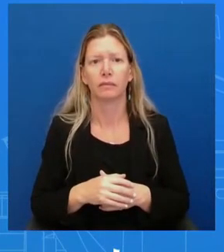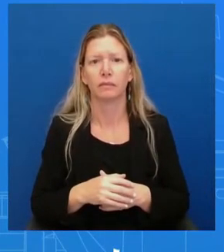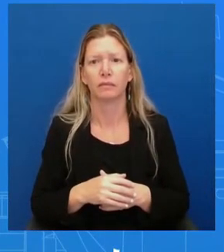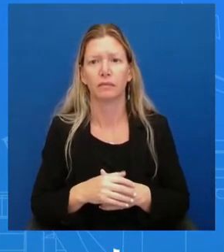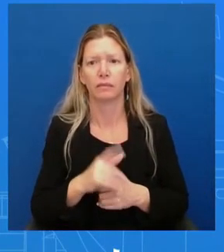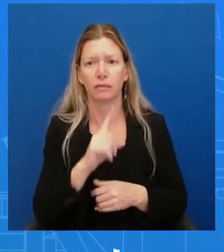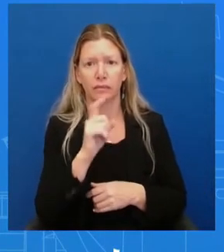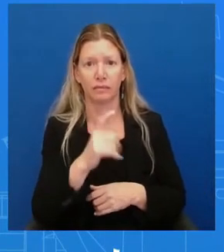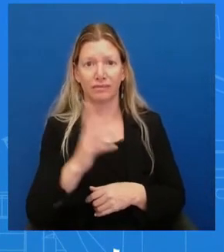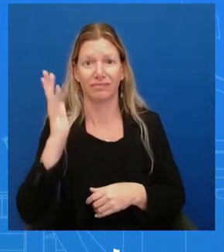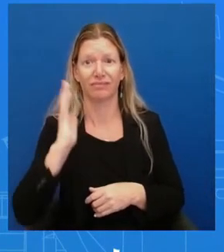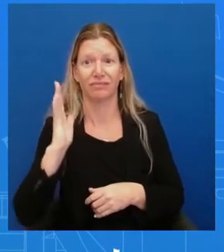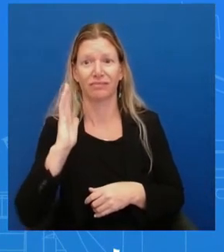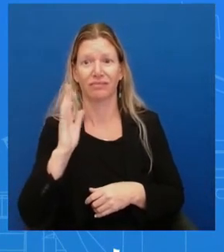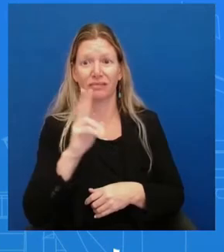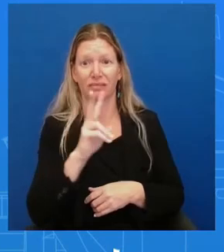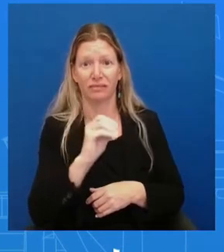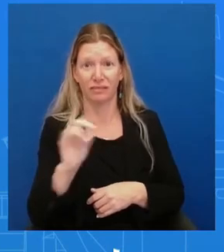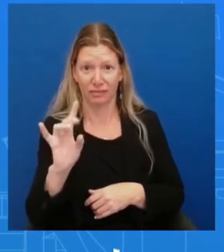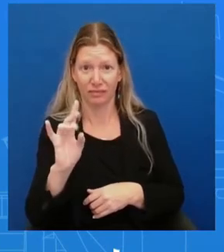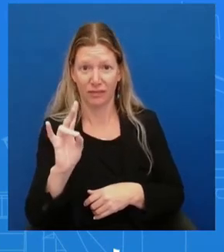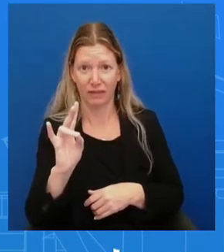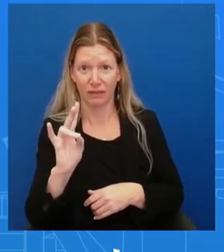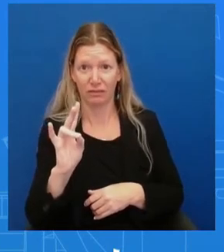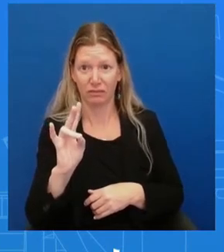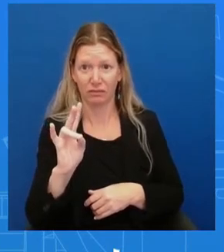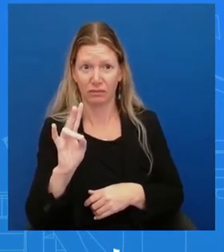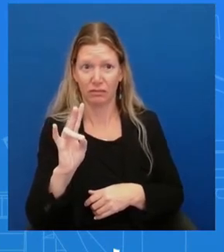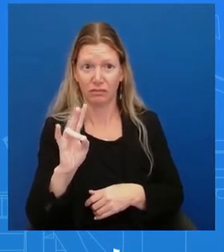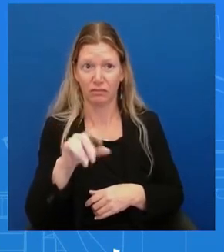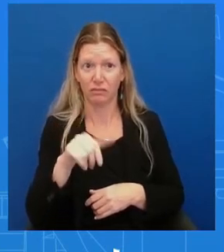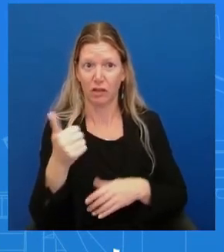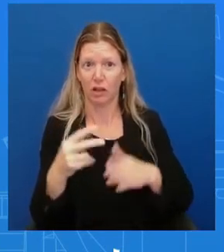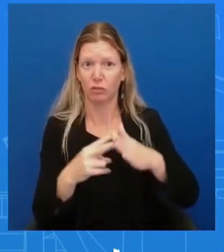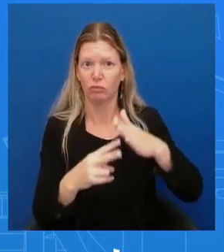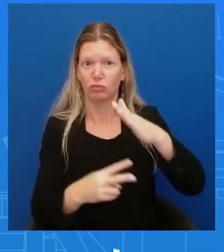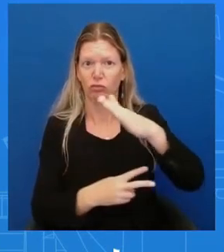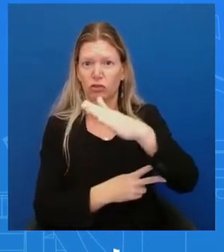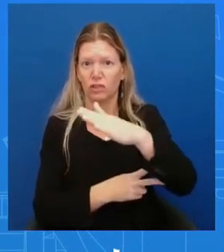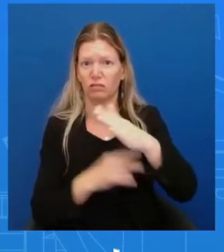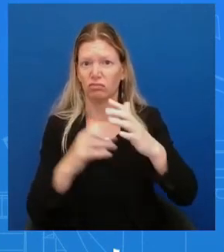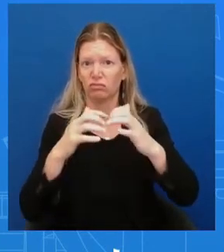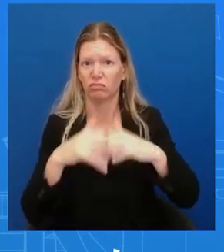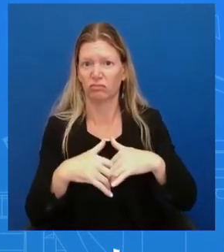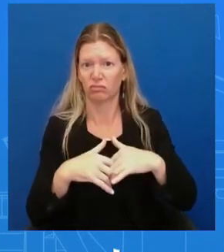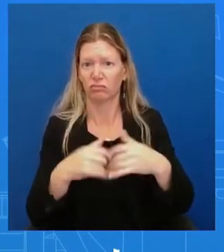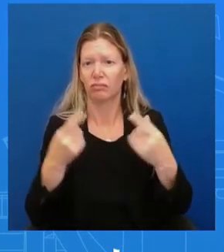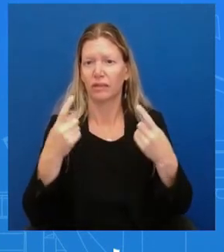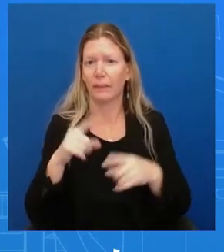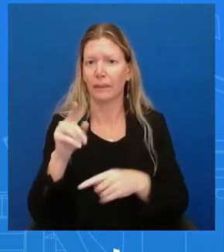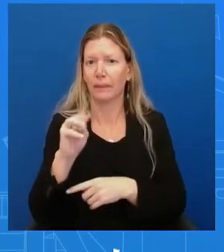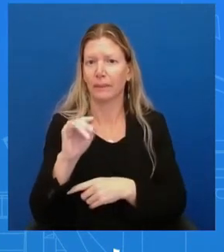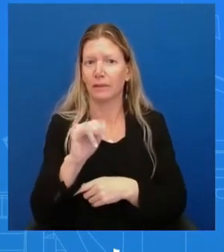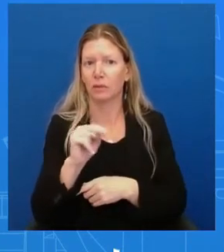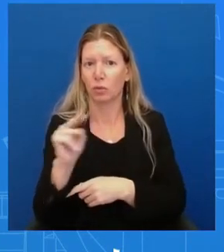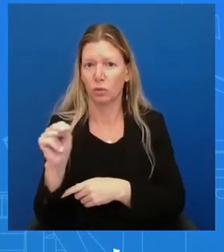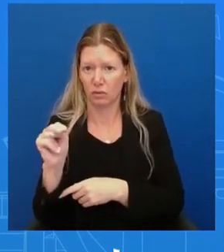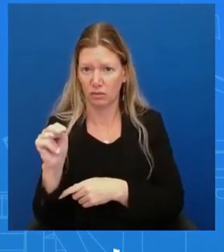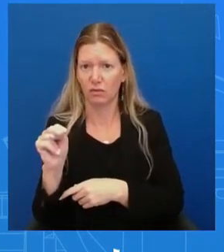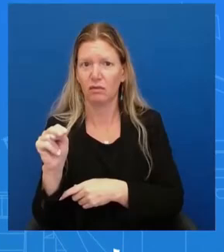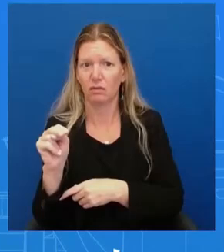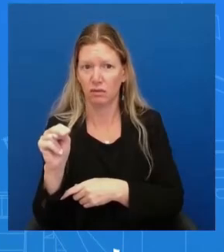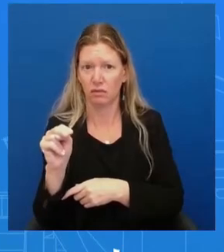deadly bridge collapse. It happened in Minnesota, and days after Congress reacted, they passed the funding